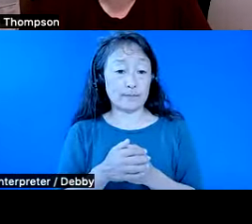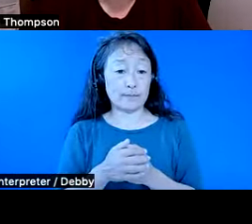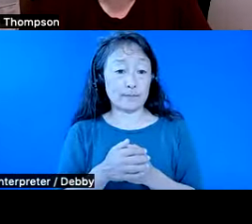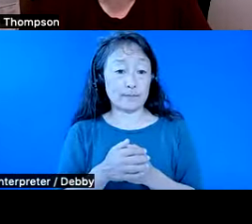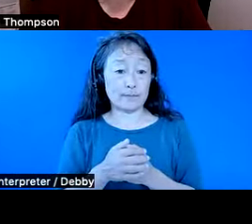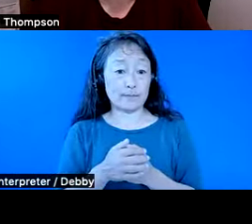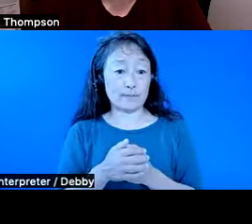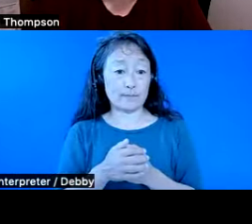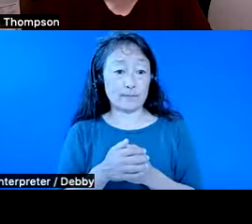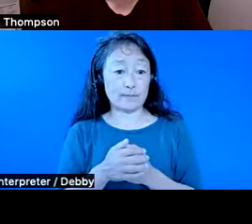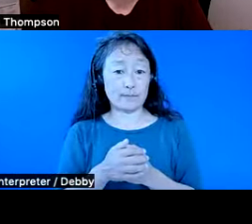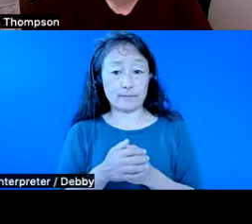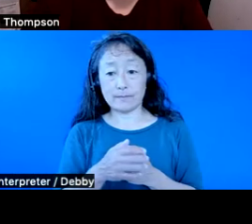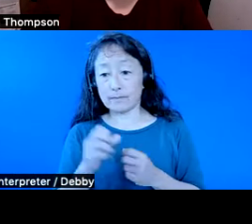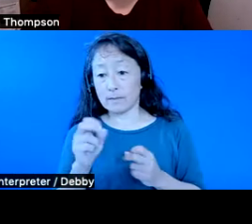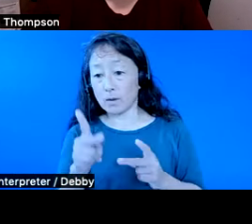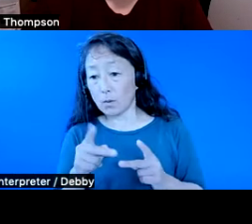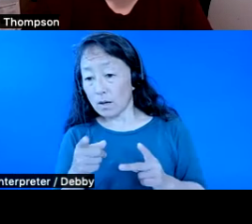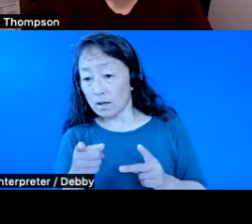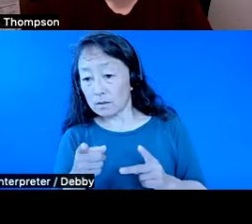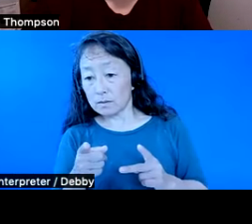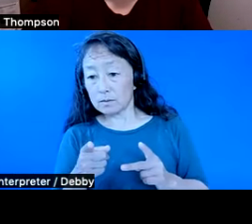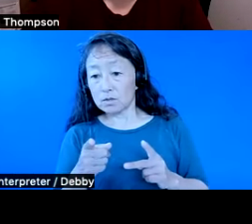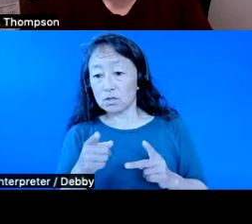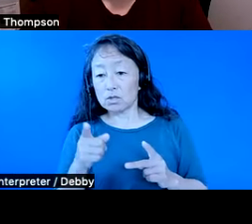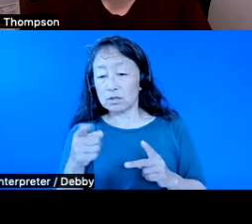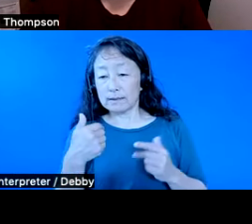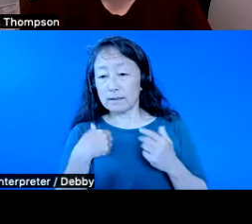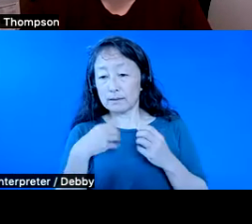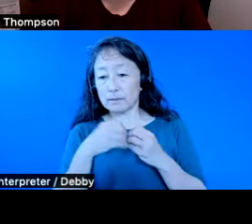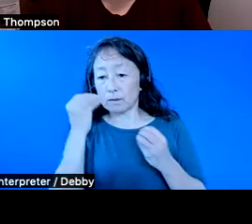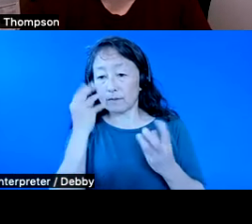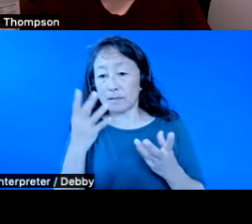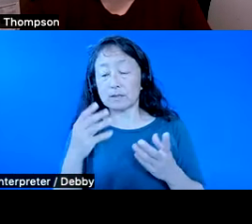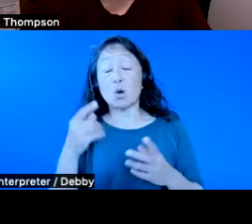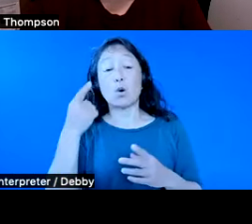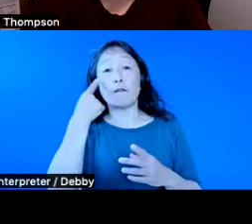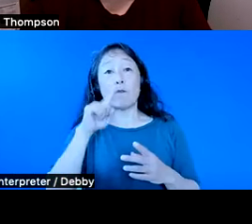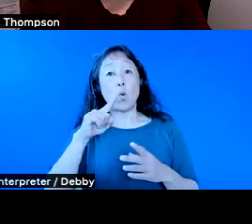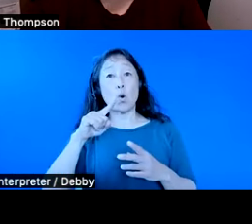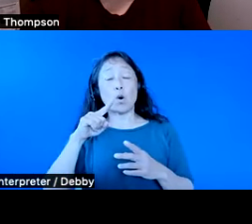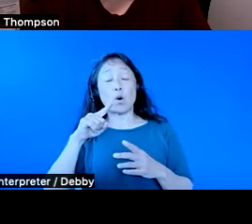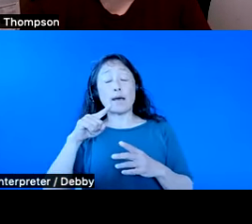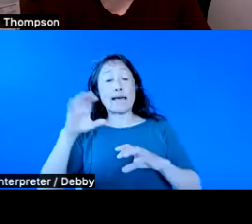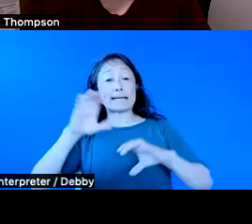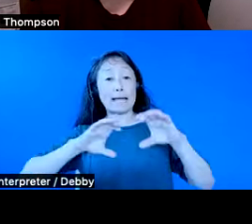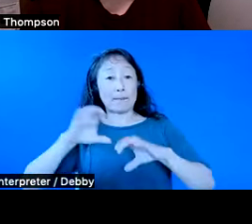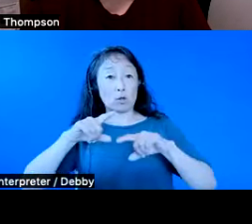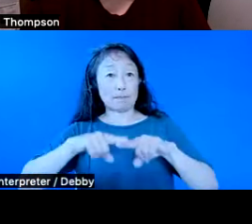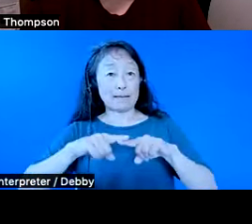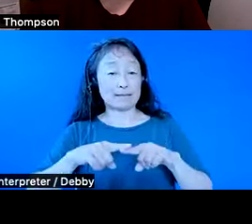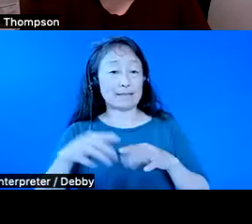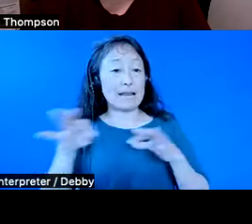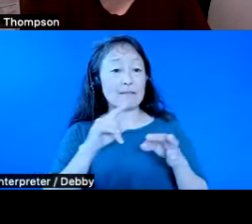Okay, she's got those further. So for chemical dependency, the definition is a